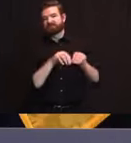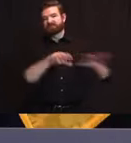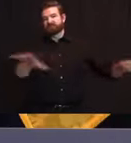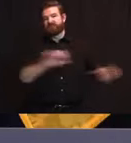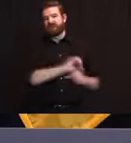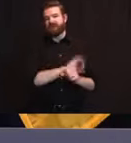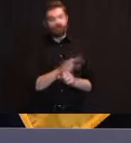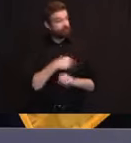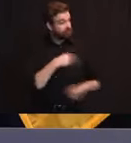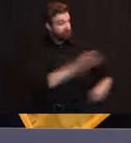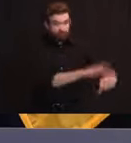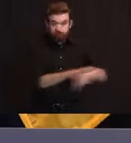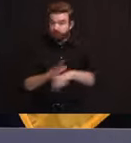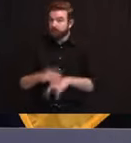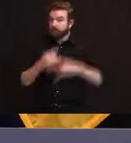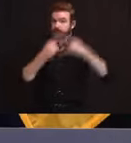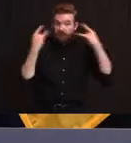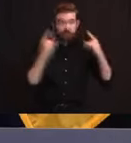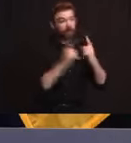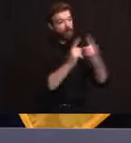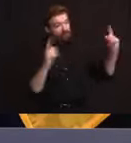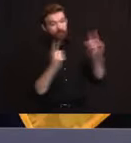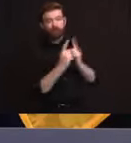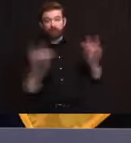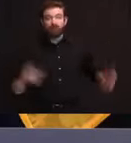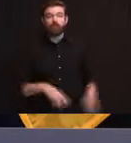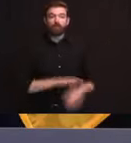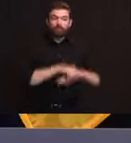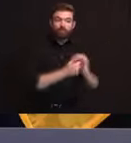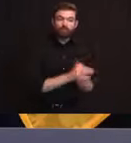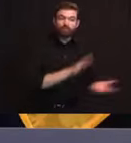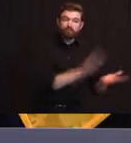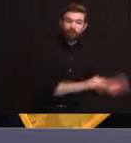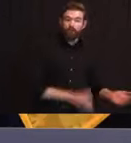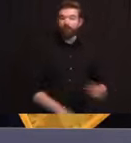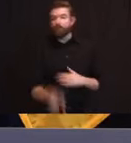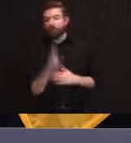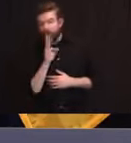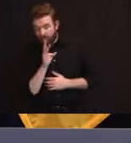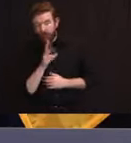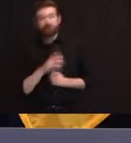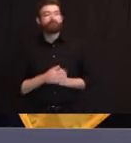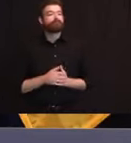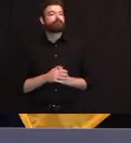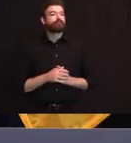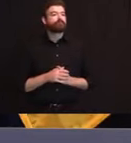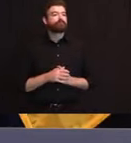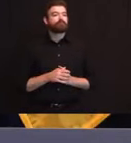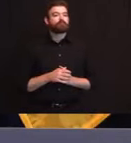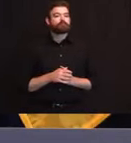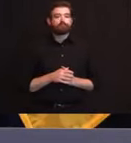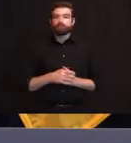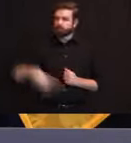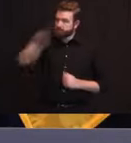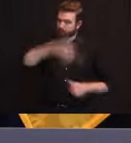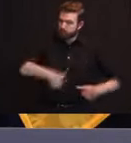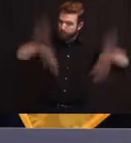distance, wash soap and water, if not disinfectant, and by the way, get tested. So there is a public health